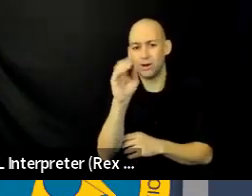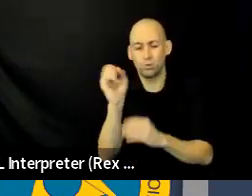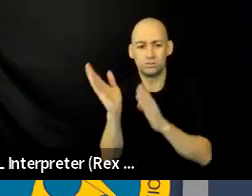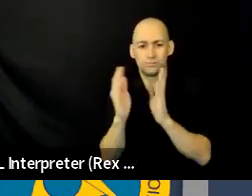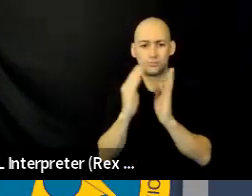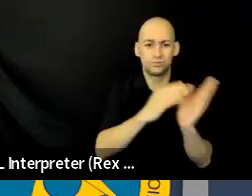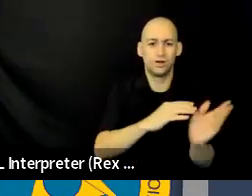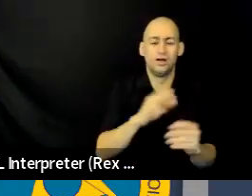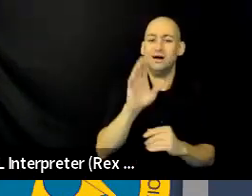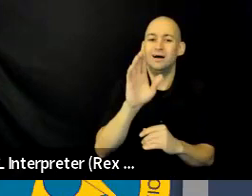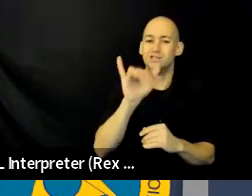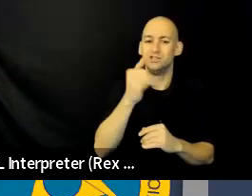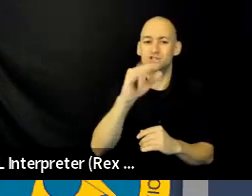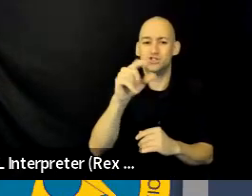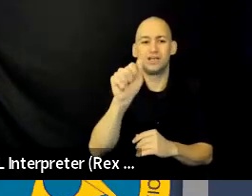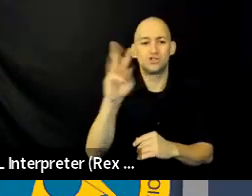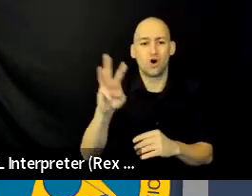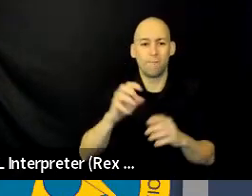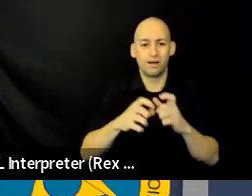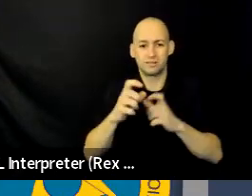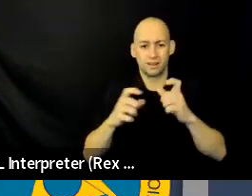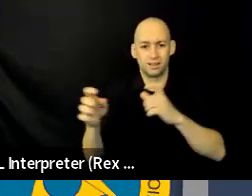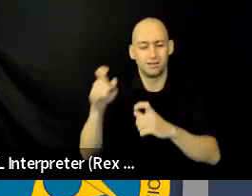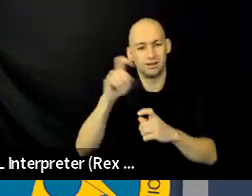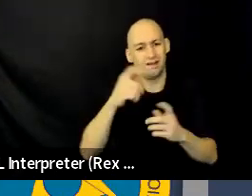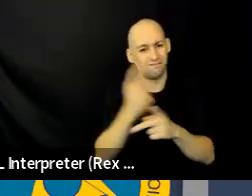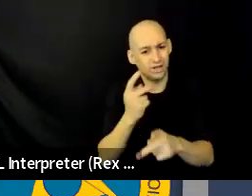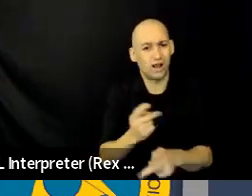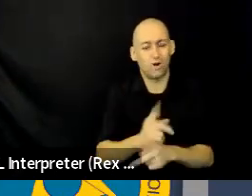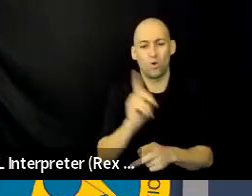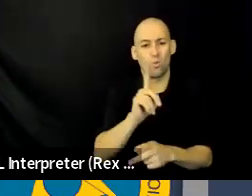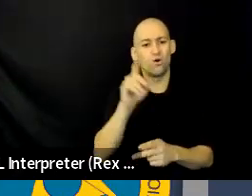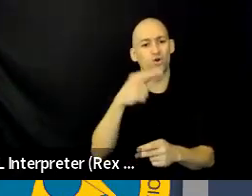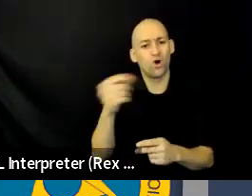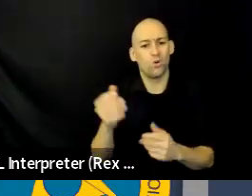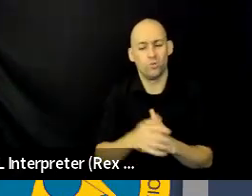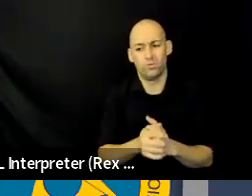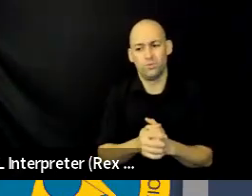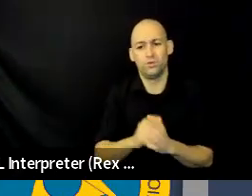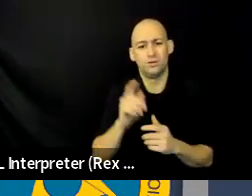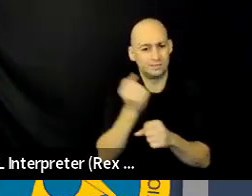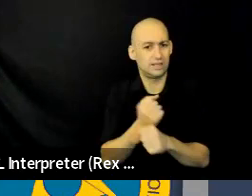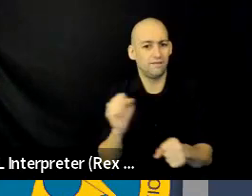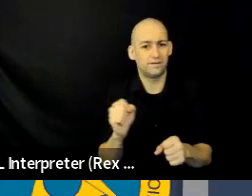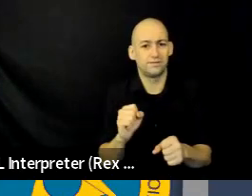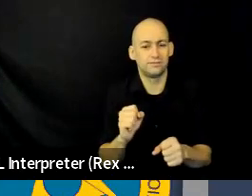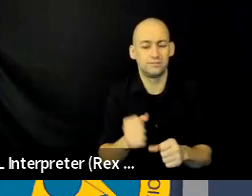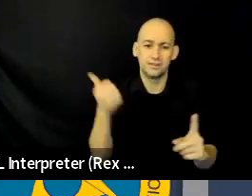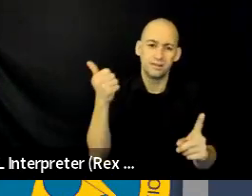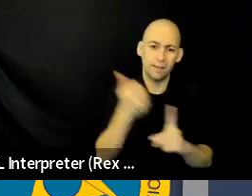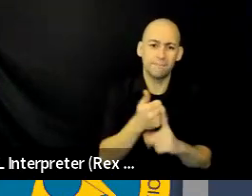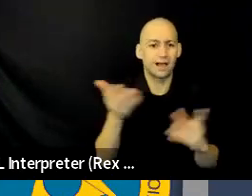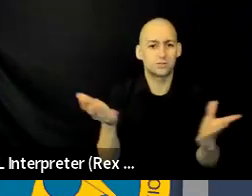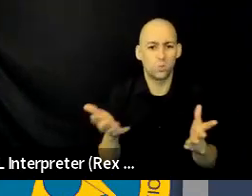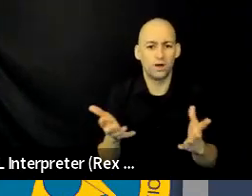puzzle pieces that need to be put in place to figure out where it would go, what is safe, and what the impacts are, and